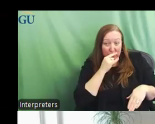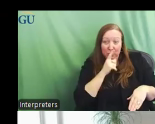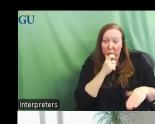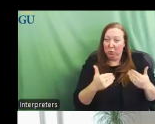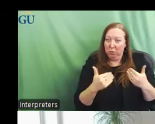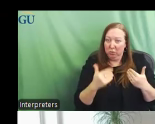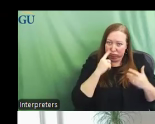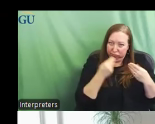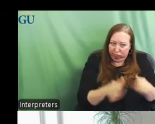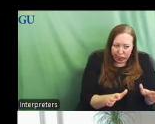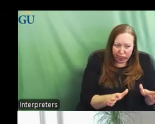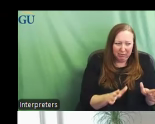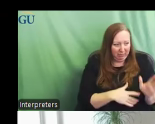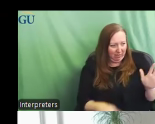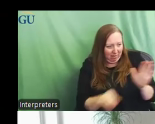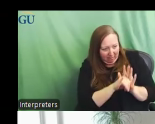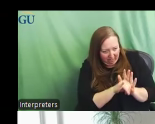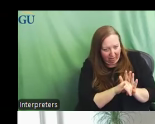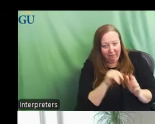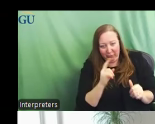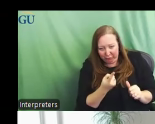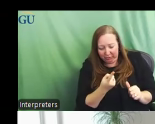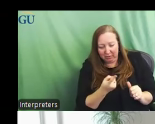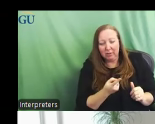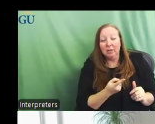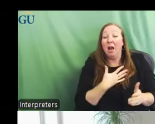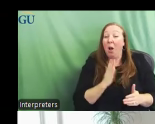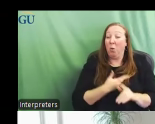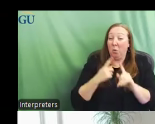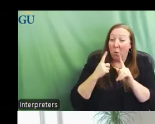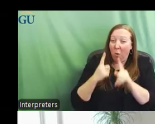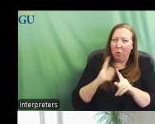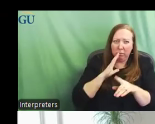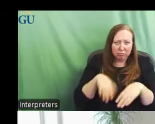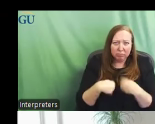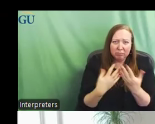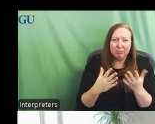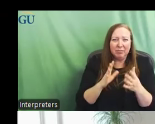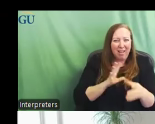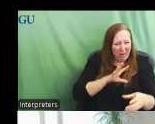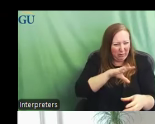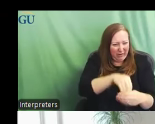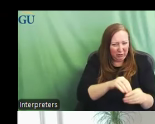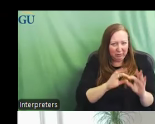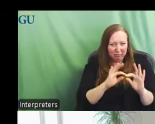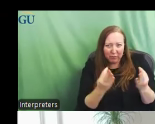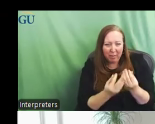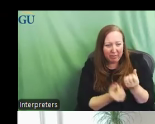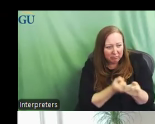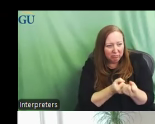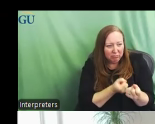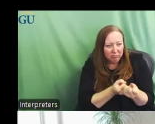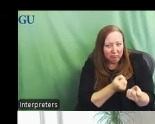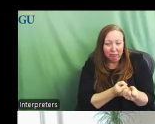then ultimately the goal is to provide some sort of intervention to support their developmental outcomes. And